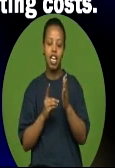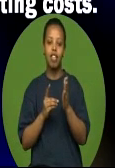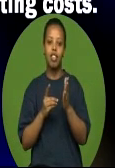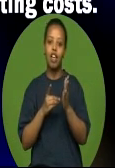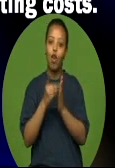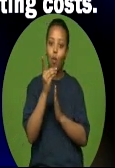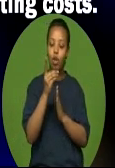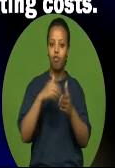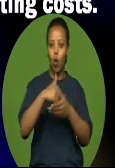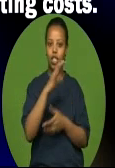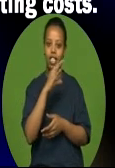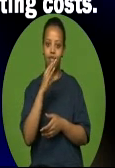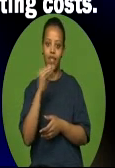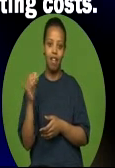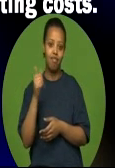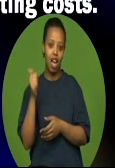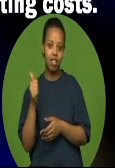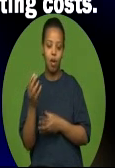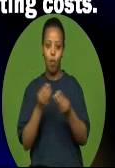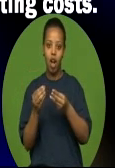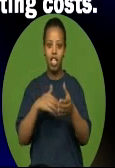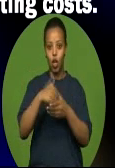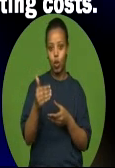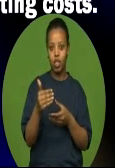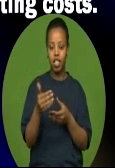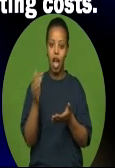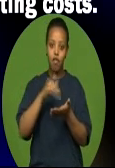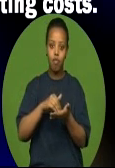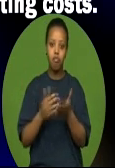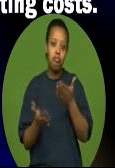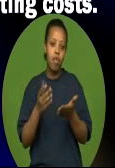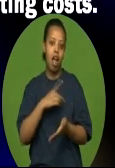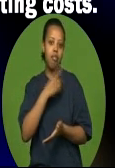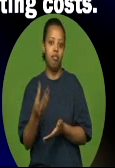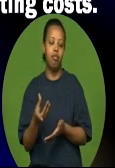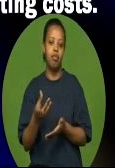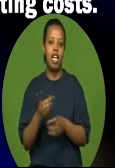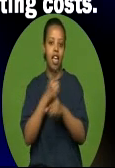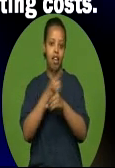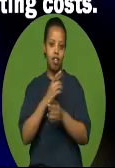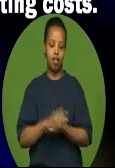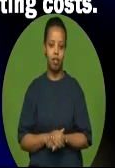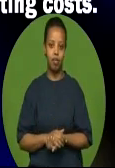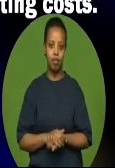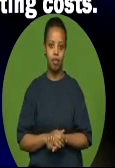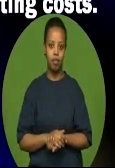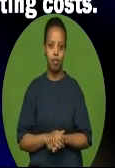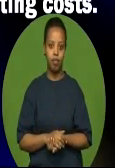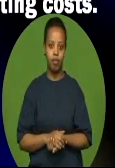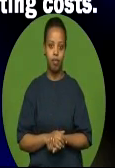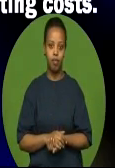and development costs and other marketing costs, even a loss is incurred.